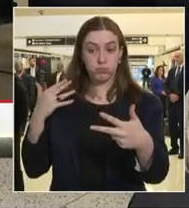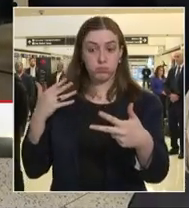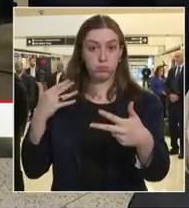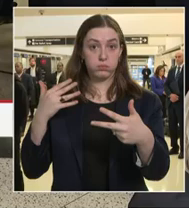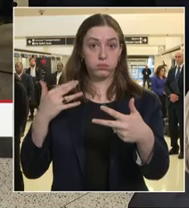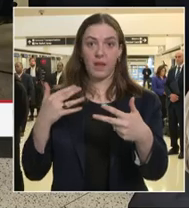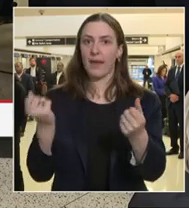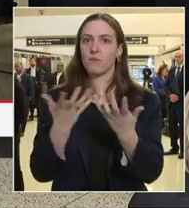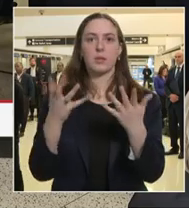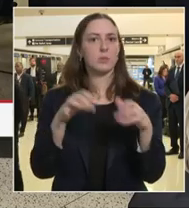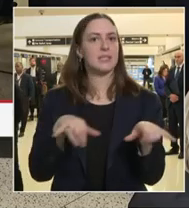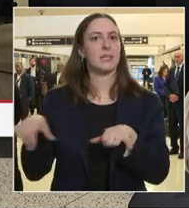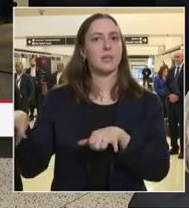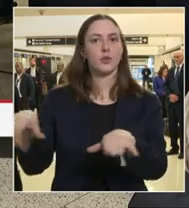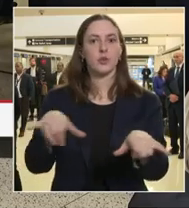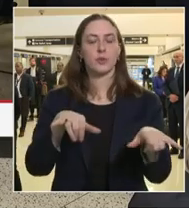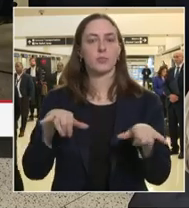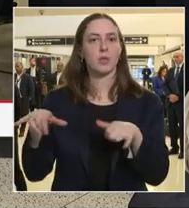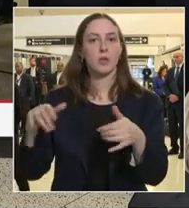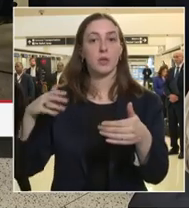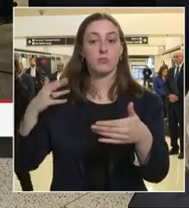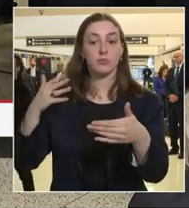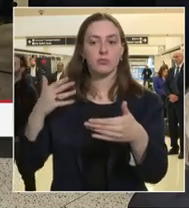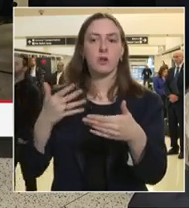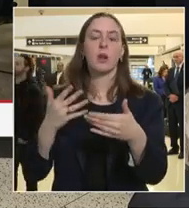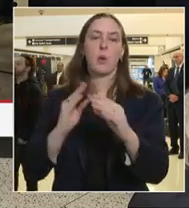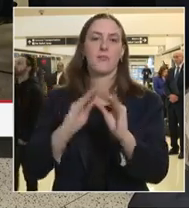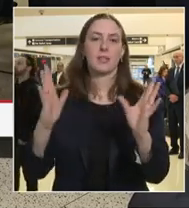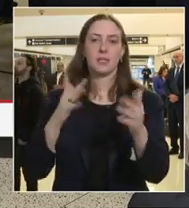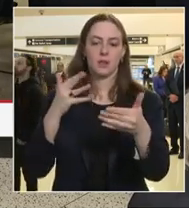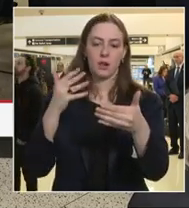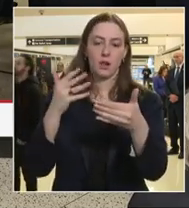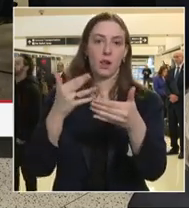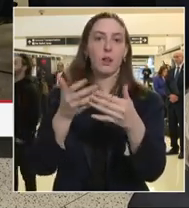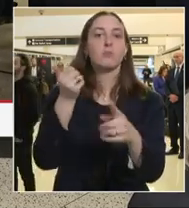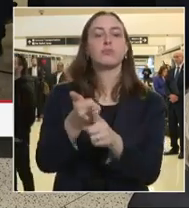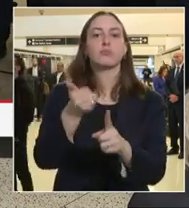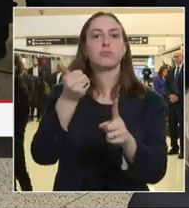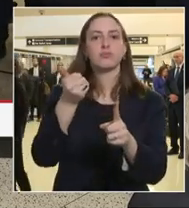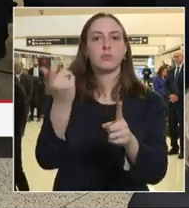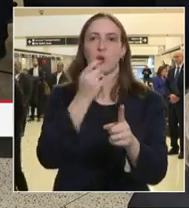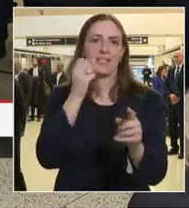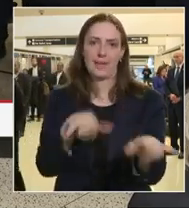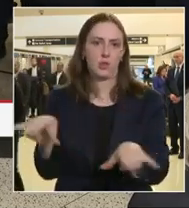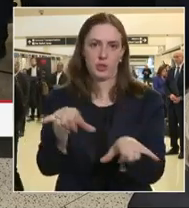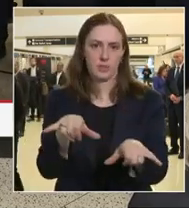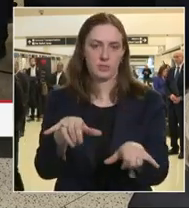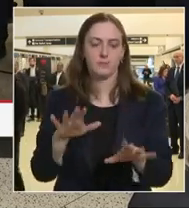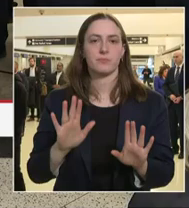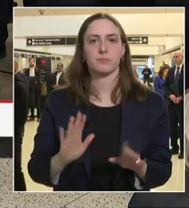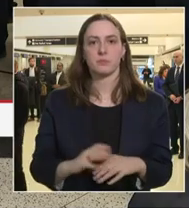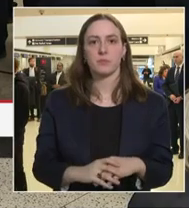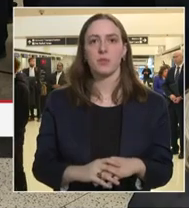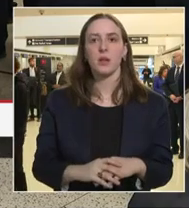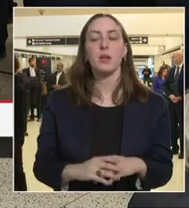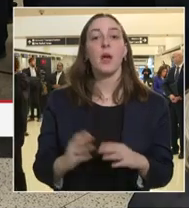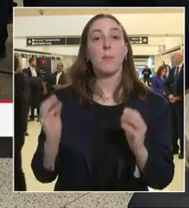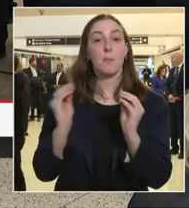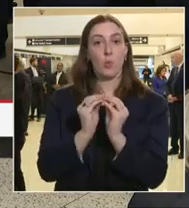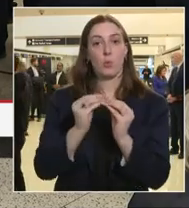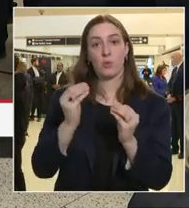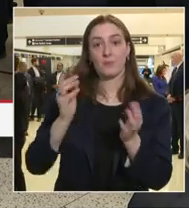up to the crash. Now, obviously, something happened here. You'll get more information and more details as this investigation moves